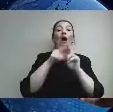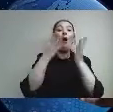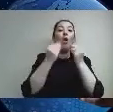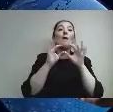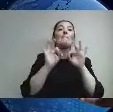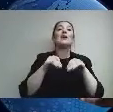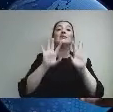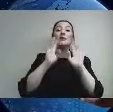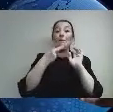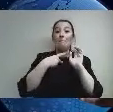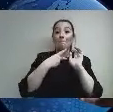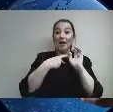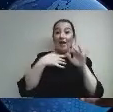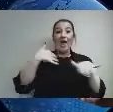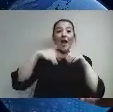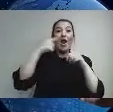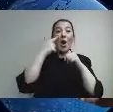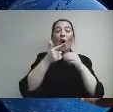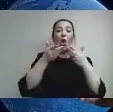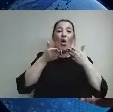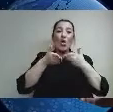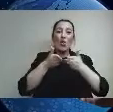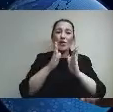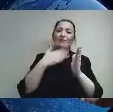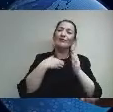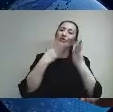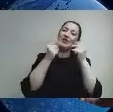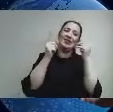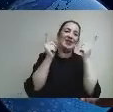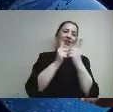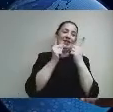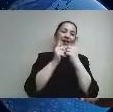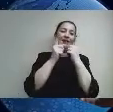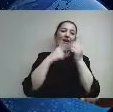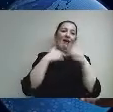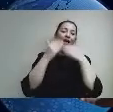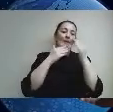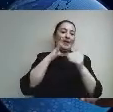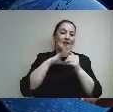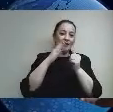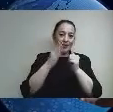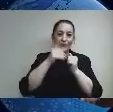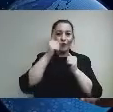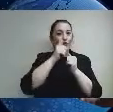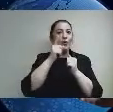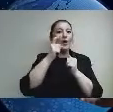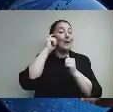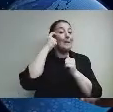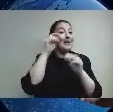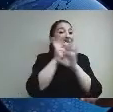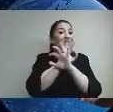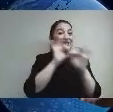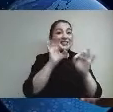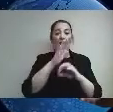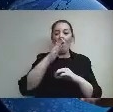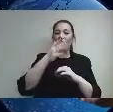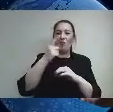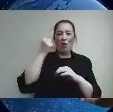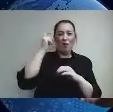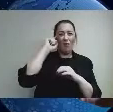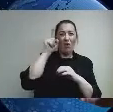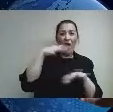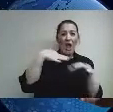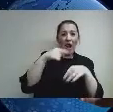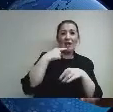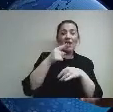from uh, birth. When you think of disability, you think of individuals who cannot express